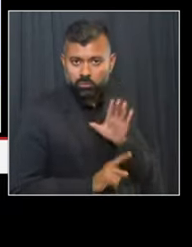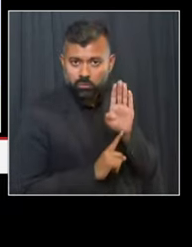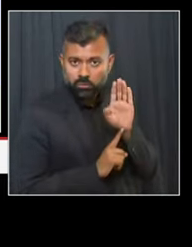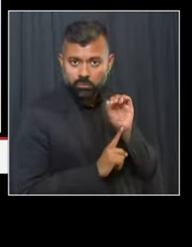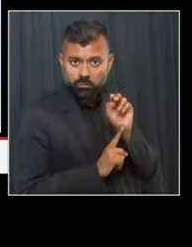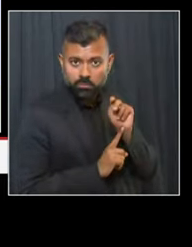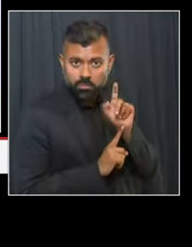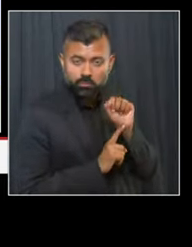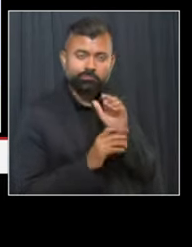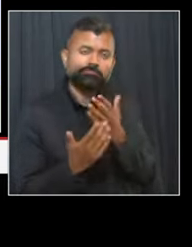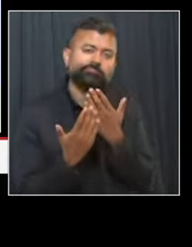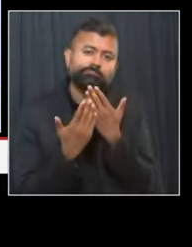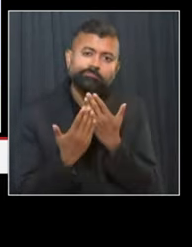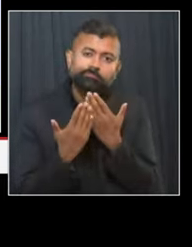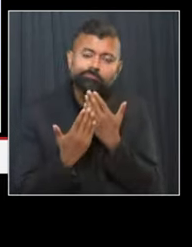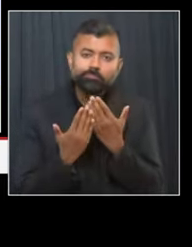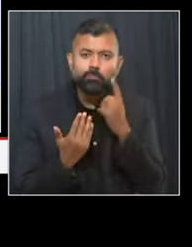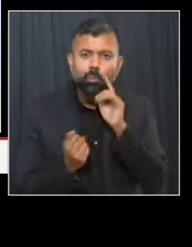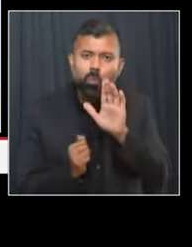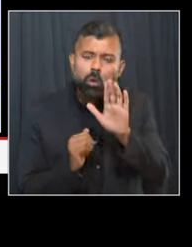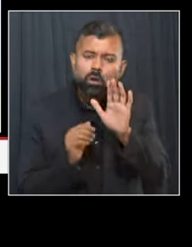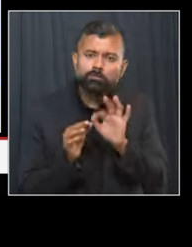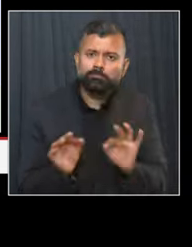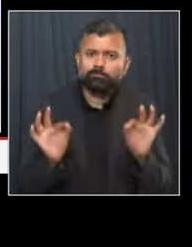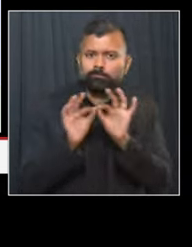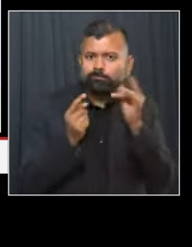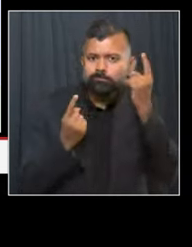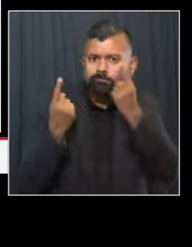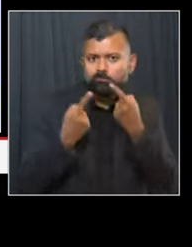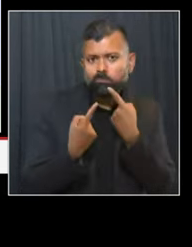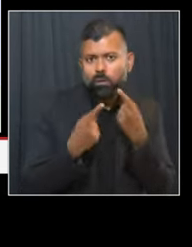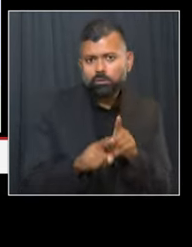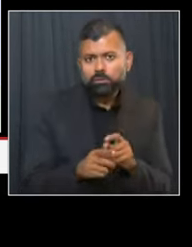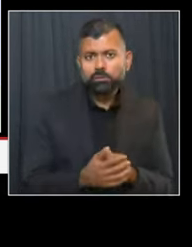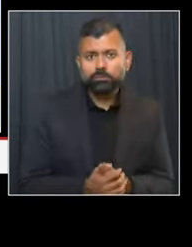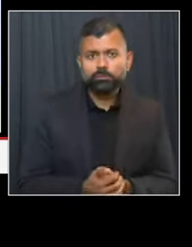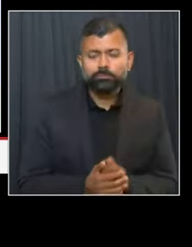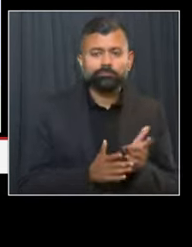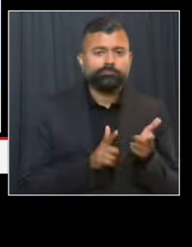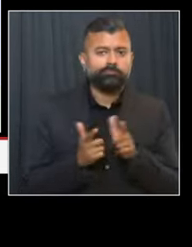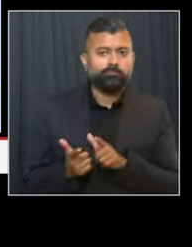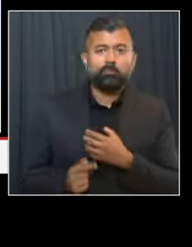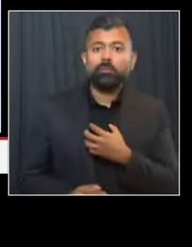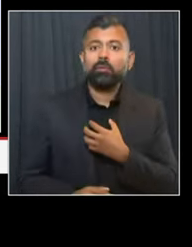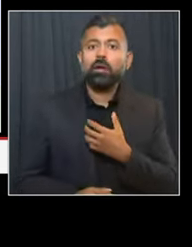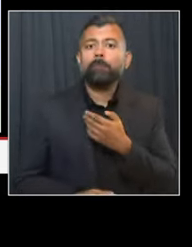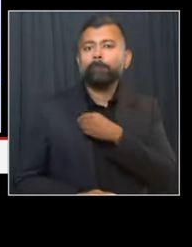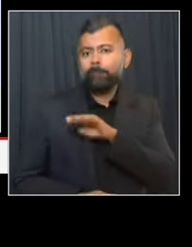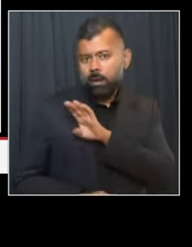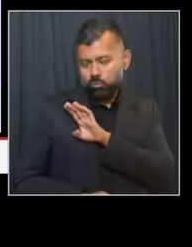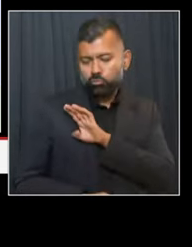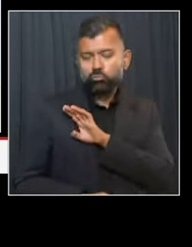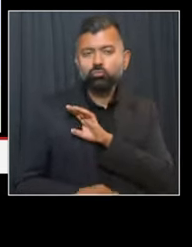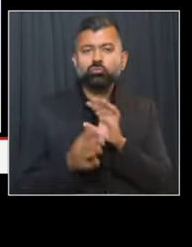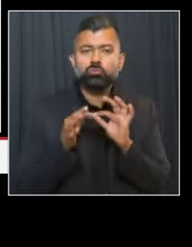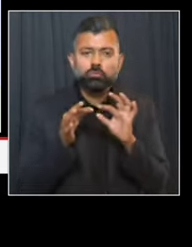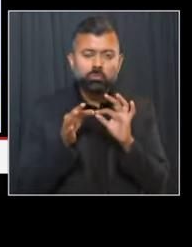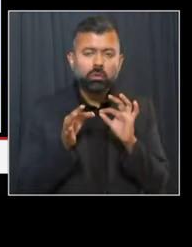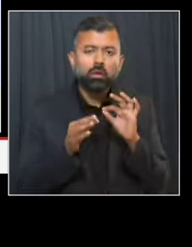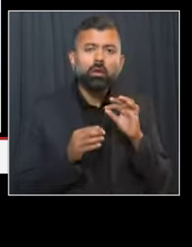and well, thank you. Well, thank you for that. And let me just add to what Kevin has said. I take very